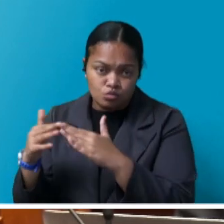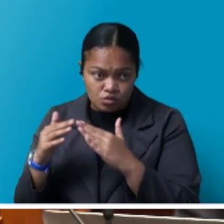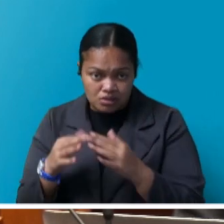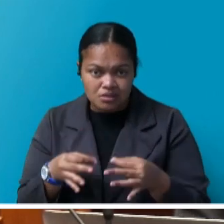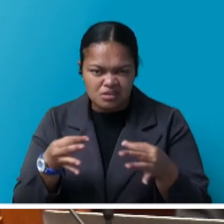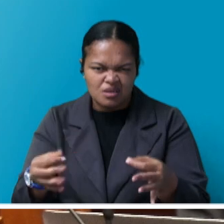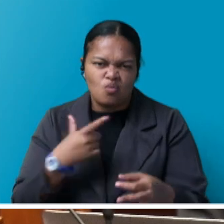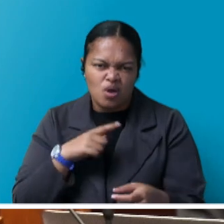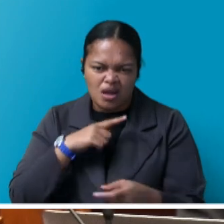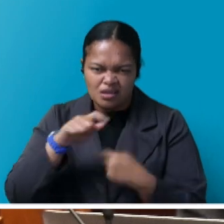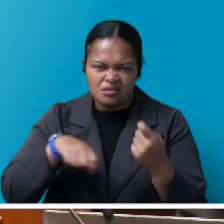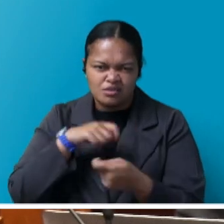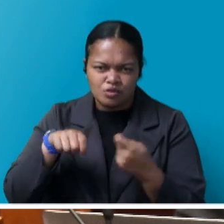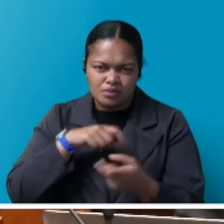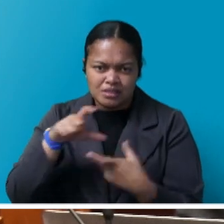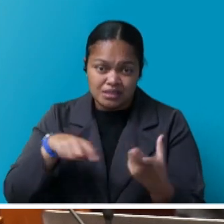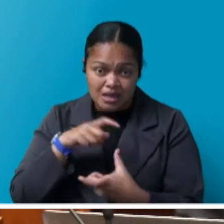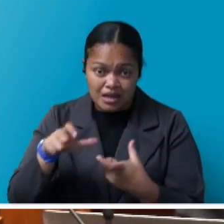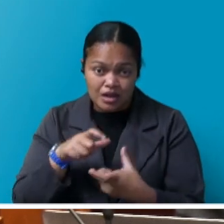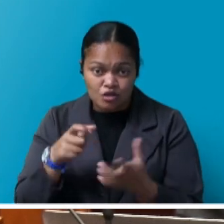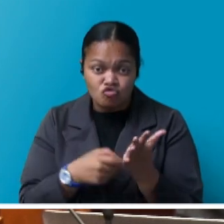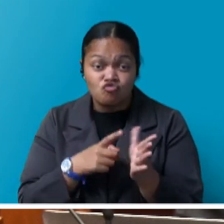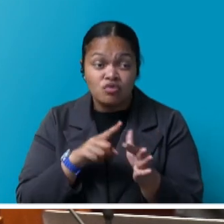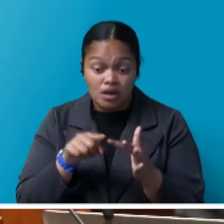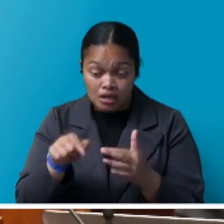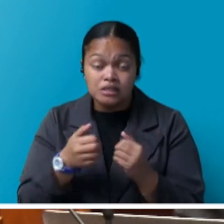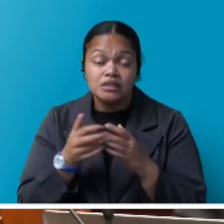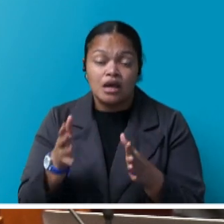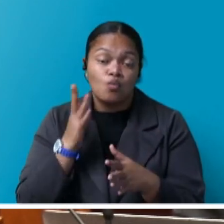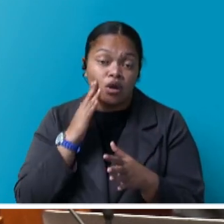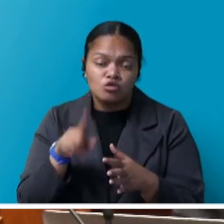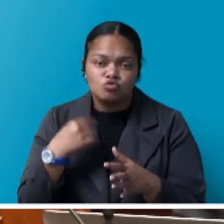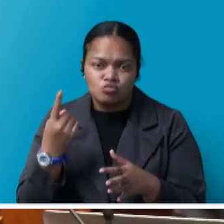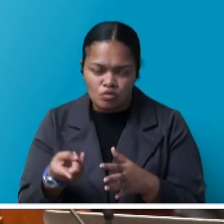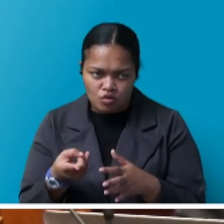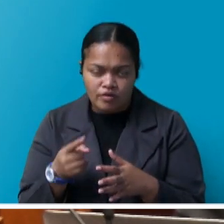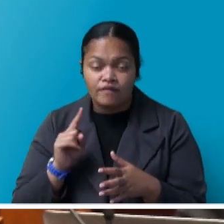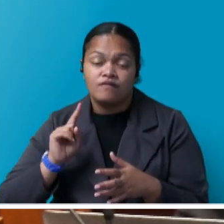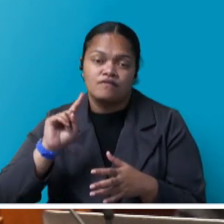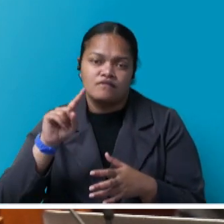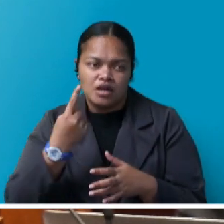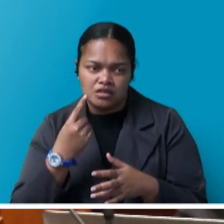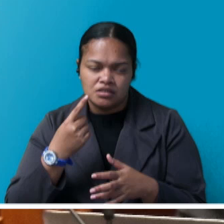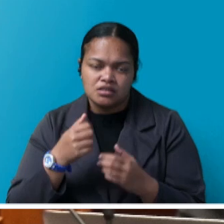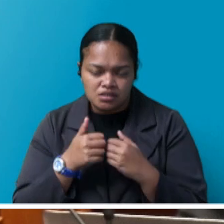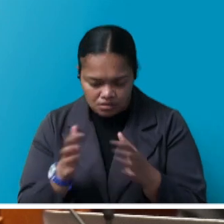tropical cyclone Ray. This will begin tomorrow as the first pouring of the columns